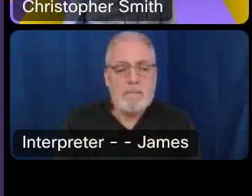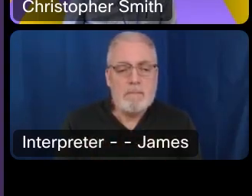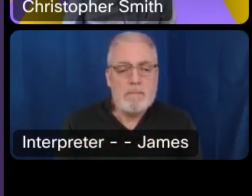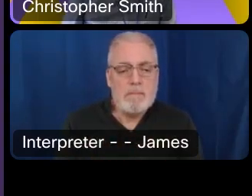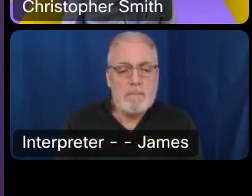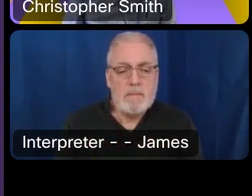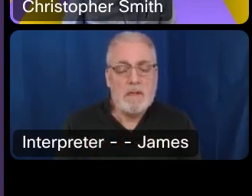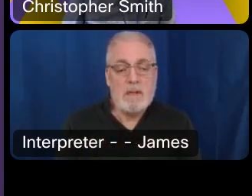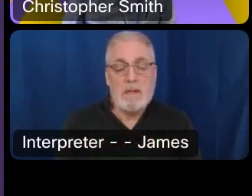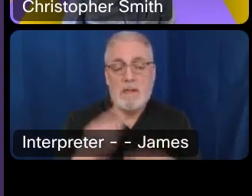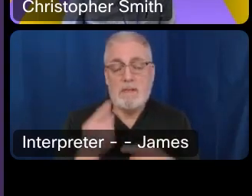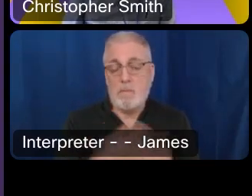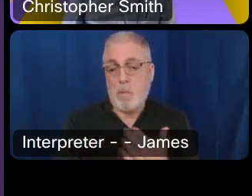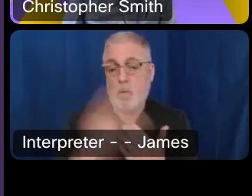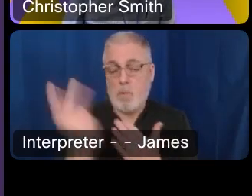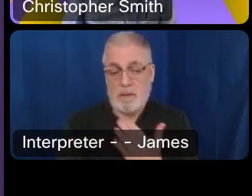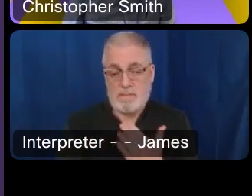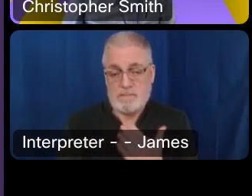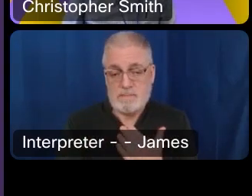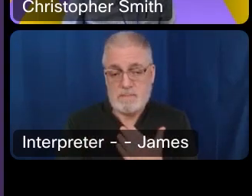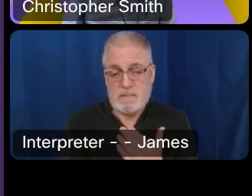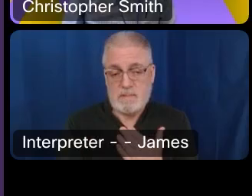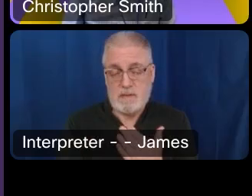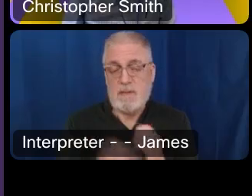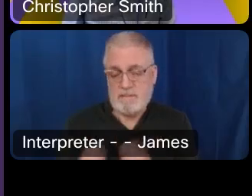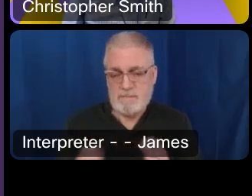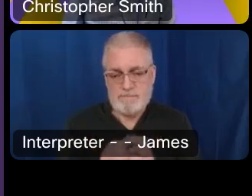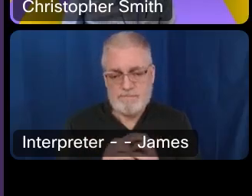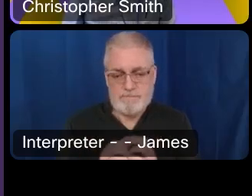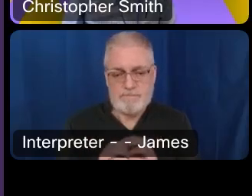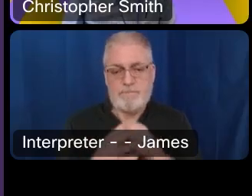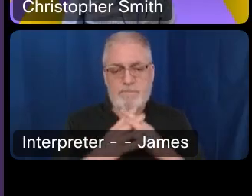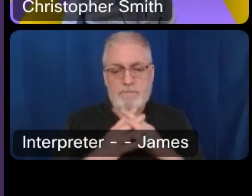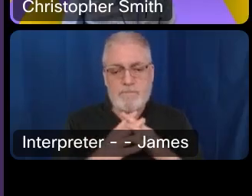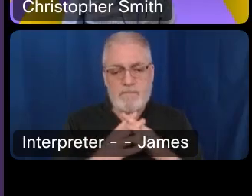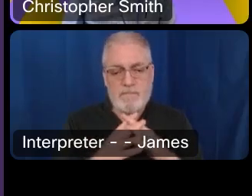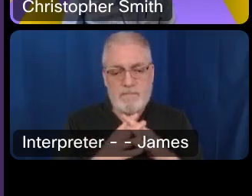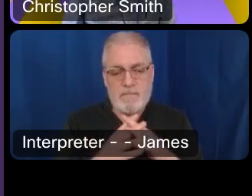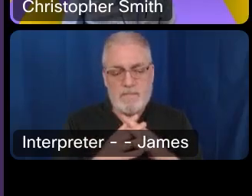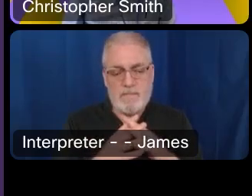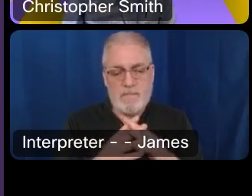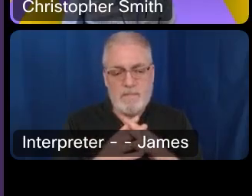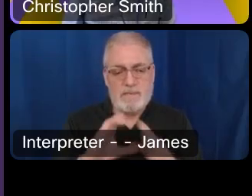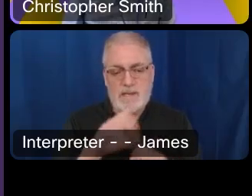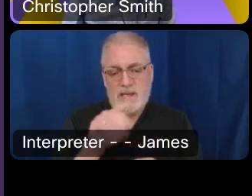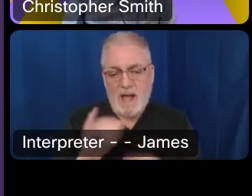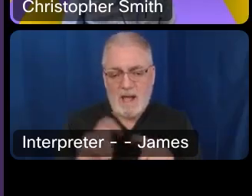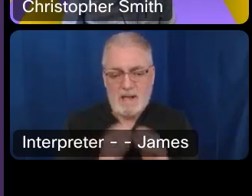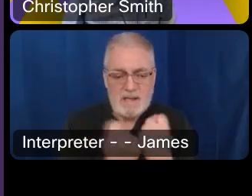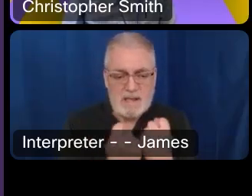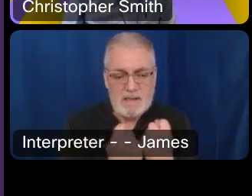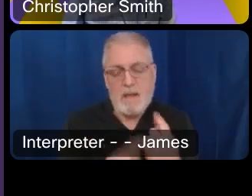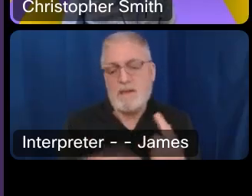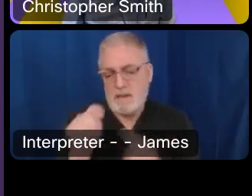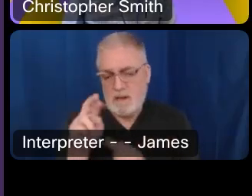So these programs, again, they put together a CTI team and have a transitional residential setting,